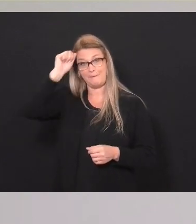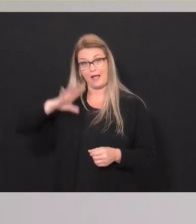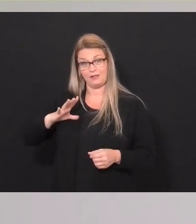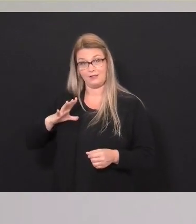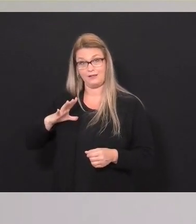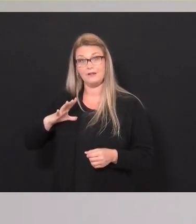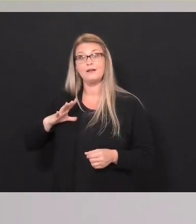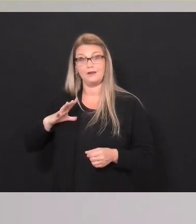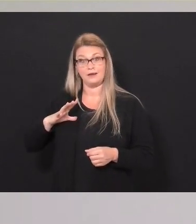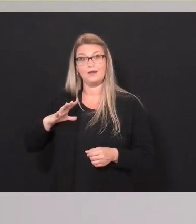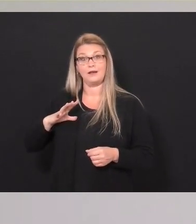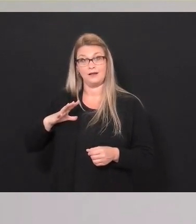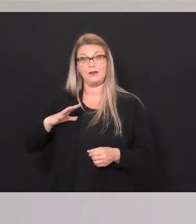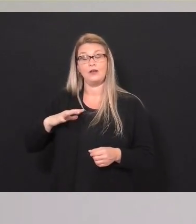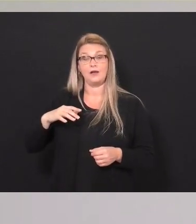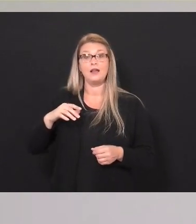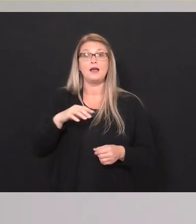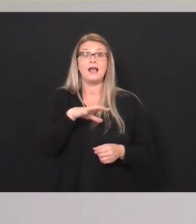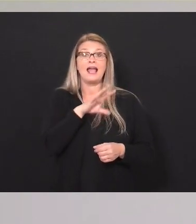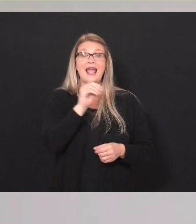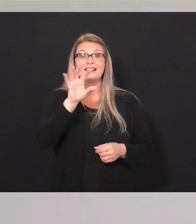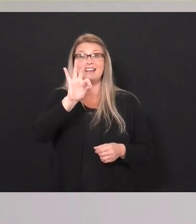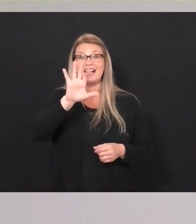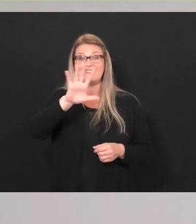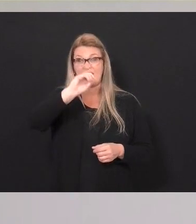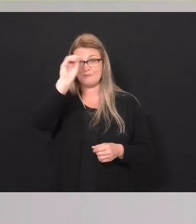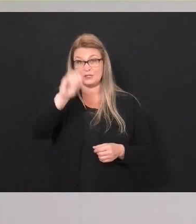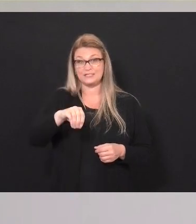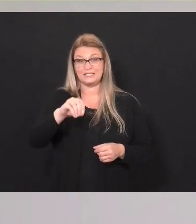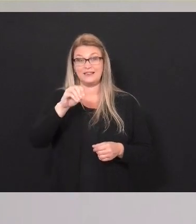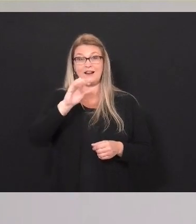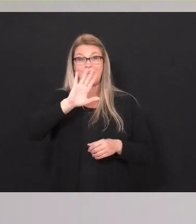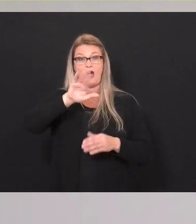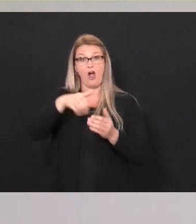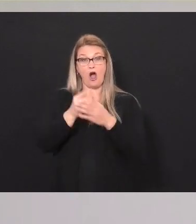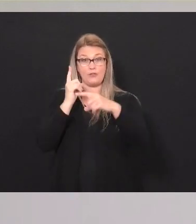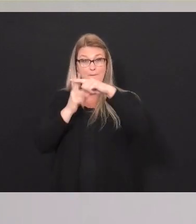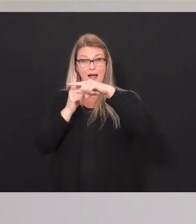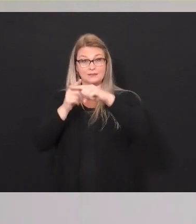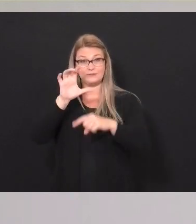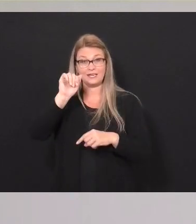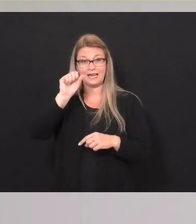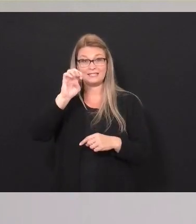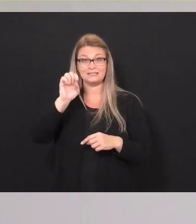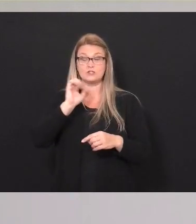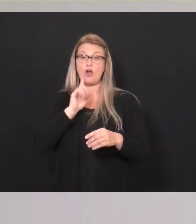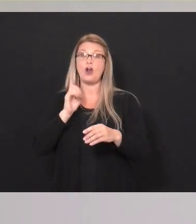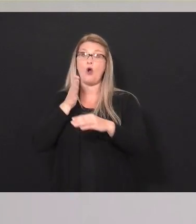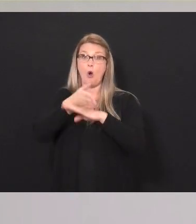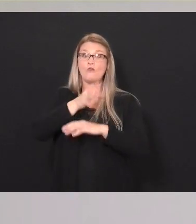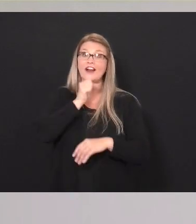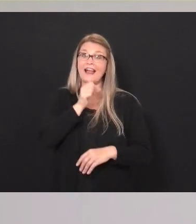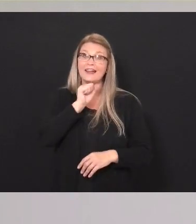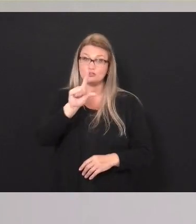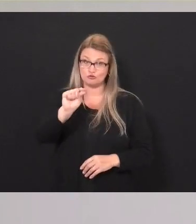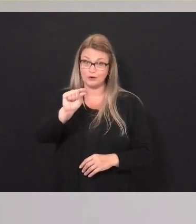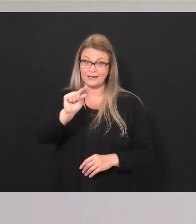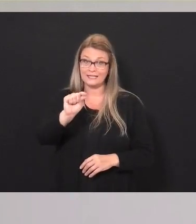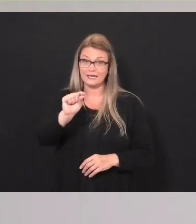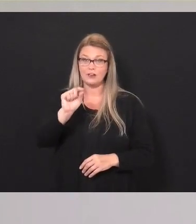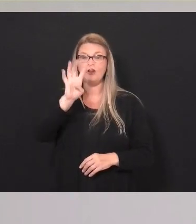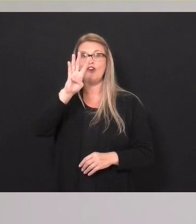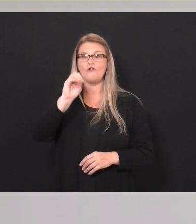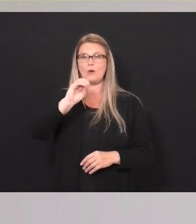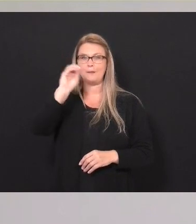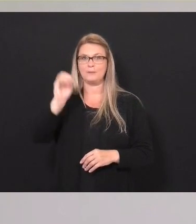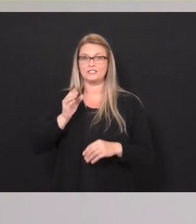male ratio for gender. About 95% of our cases are over the age of 20, 40% are over the age of